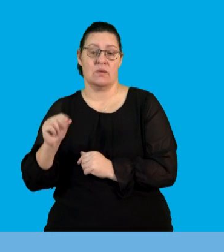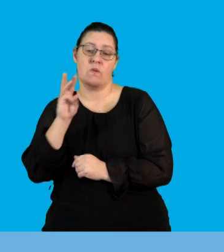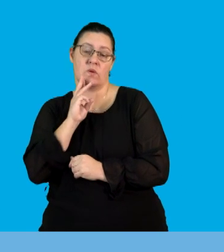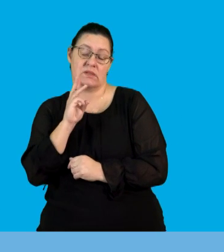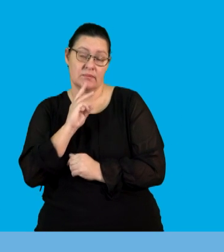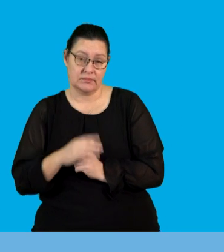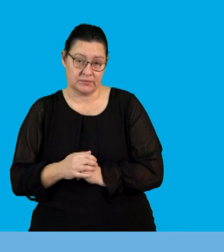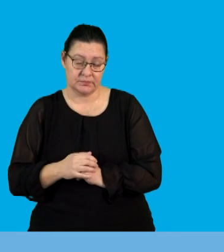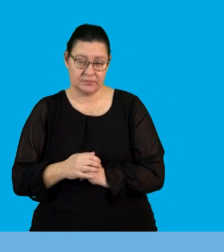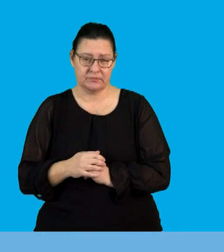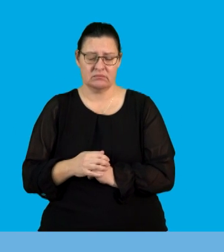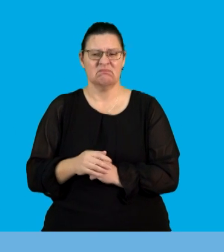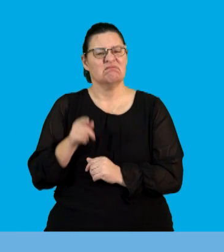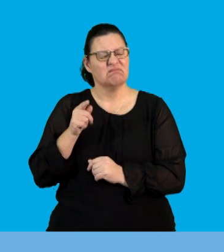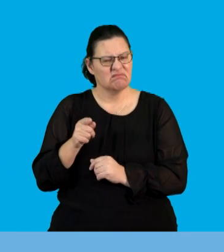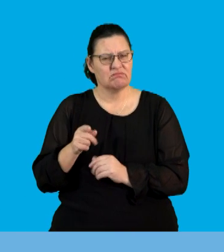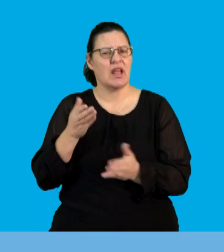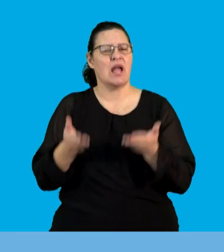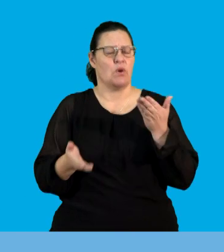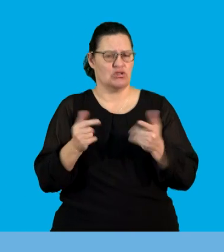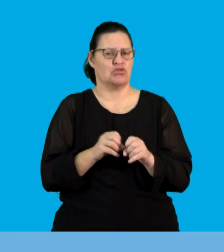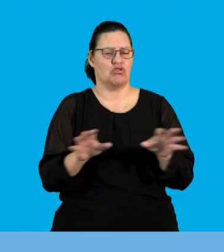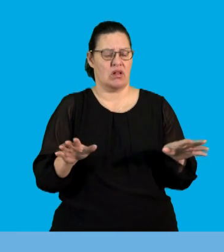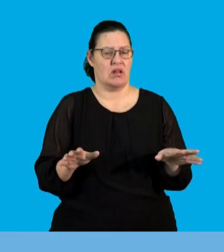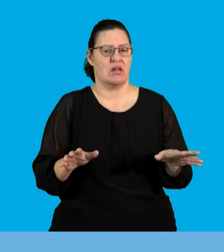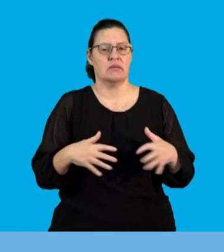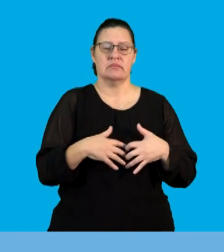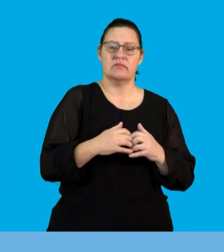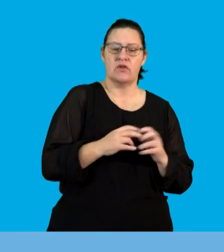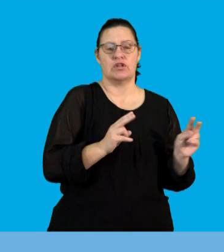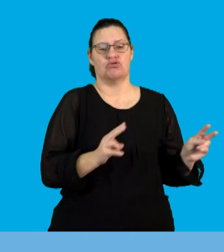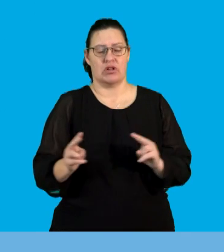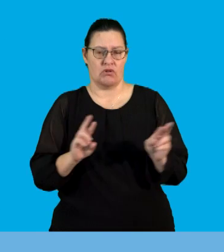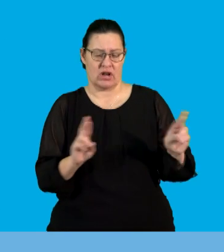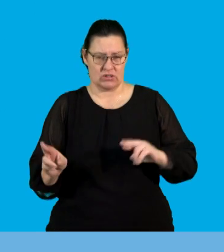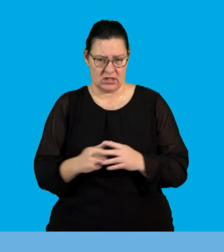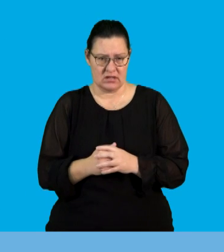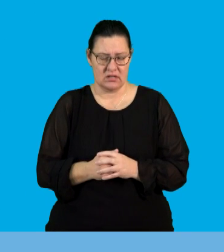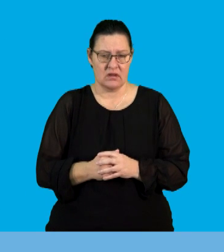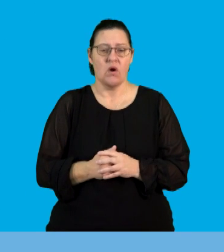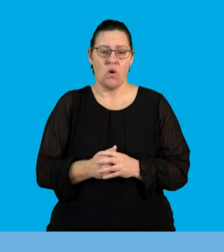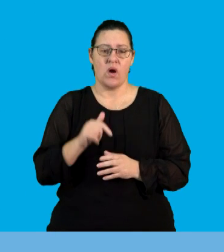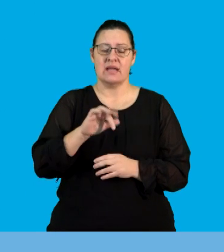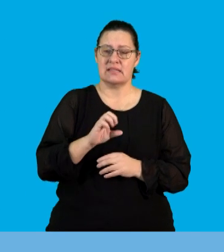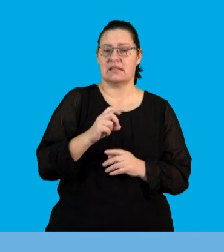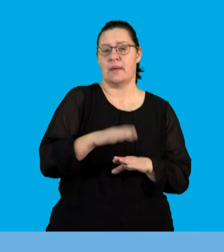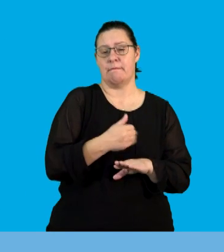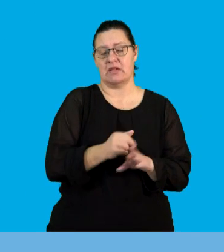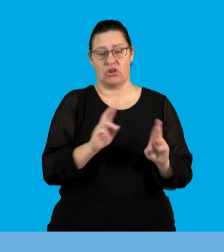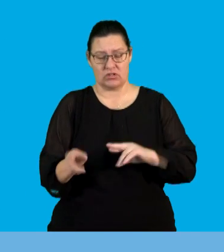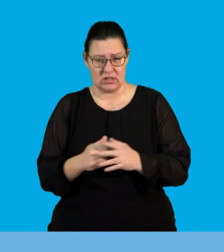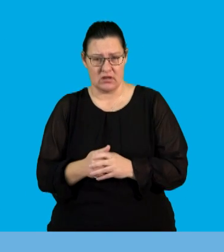salt and water. So that's a word equation, a general word equation for the neutralization reaction or the acid-base